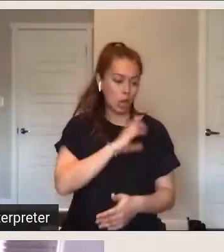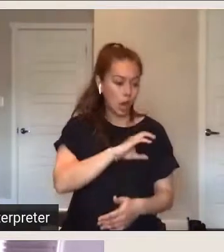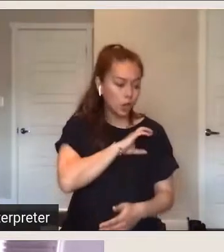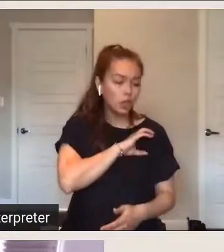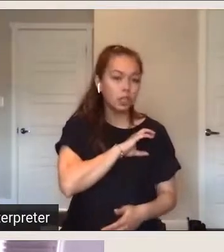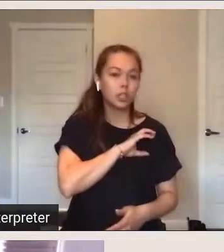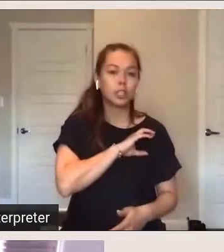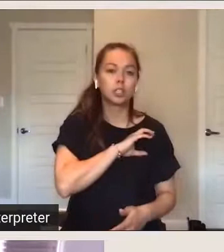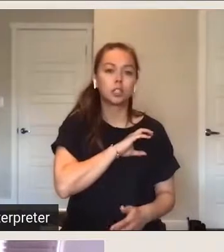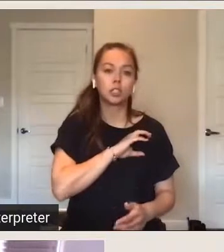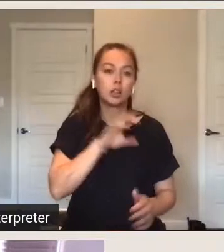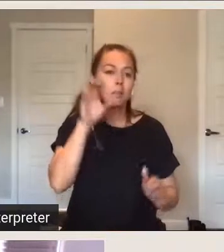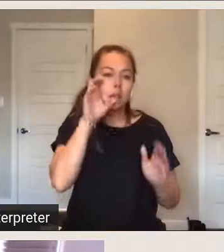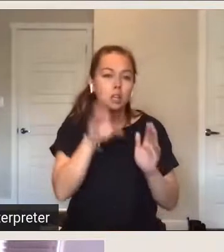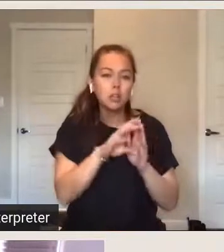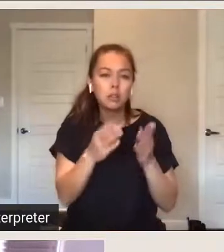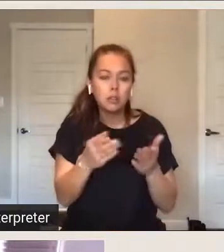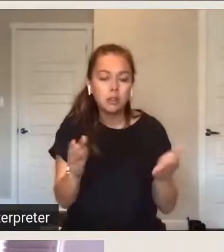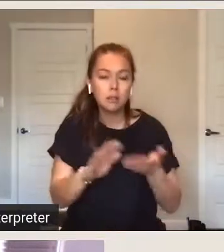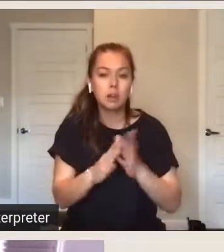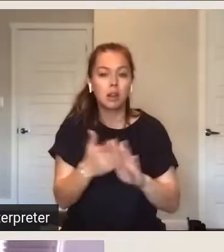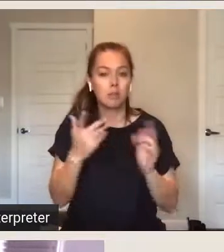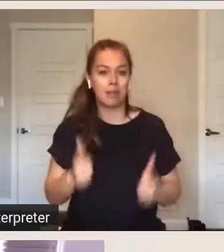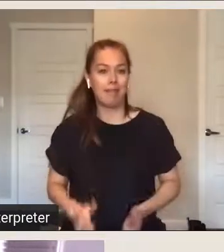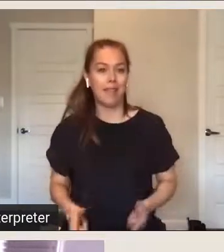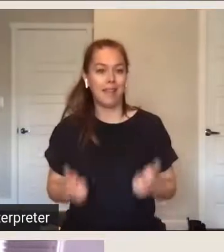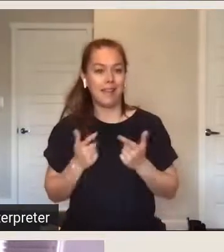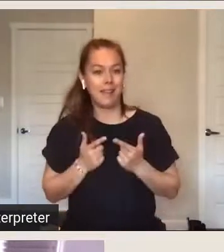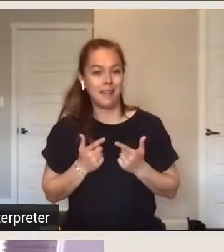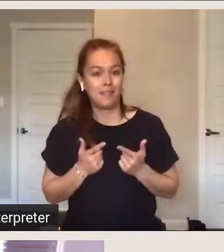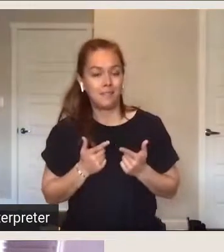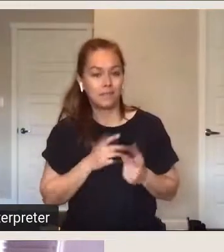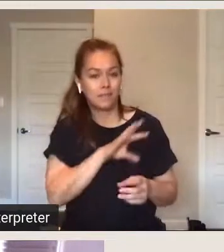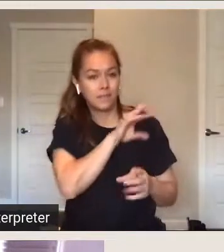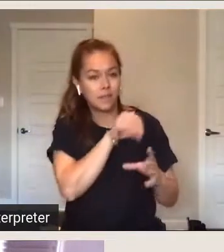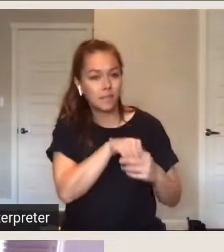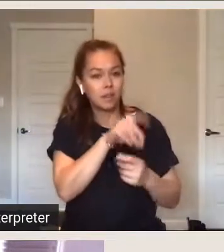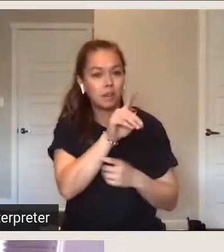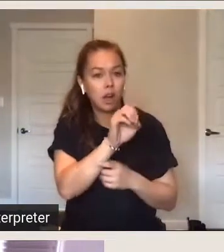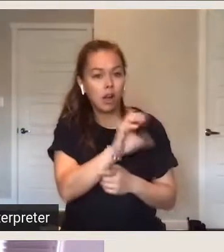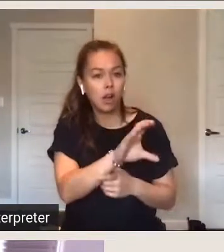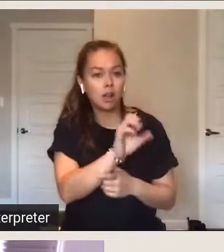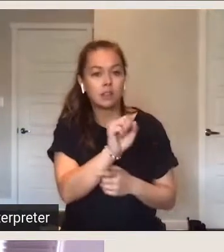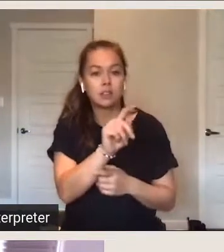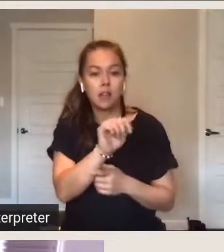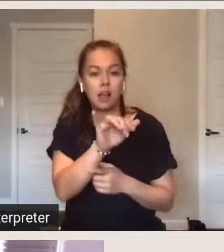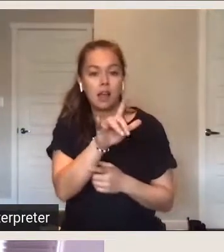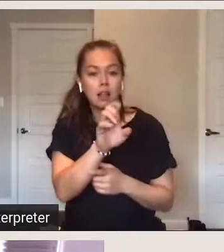And especially that we are working on the documentary or documentary style filming,